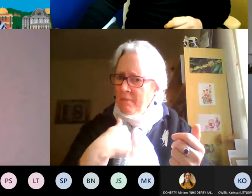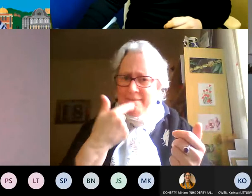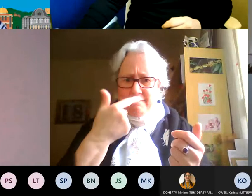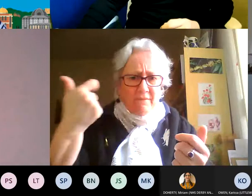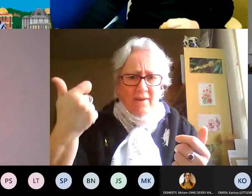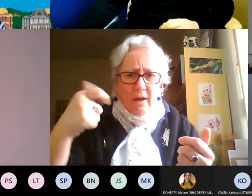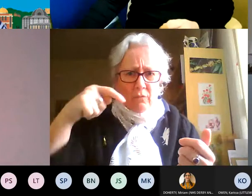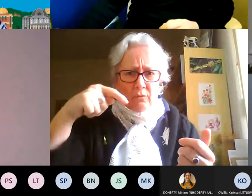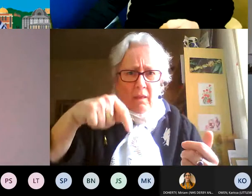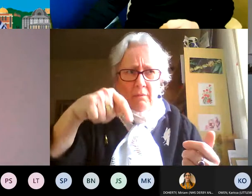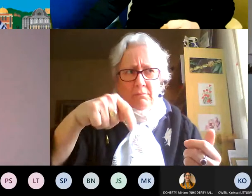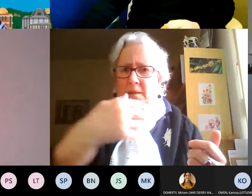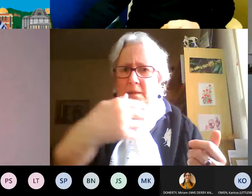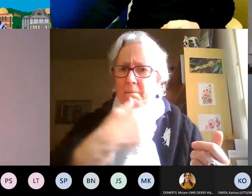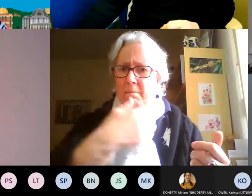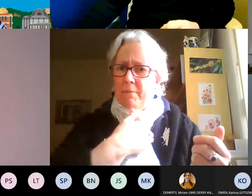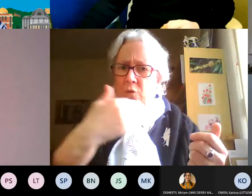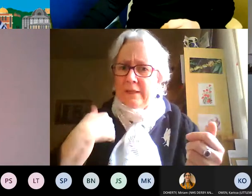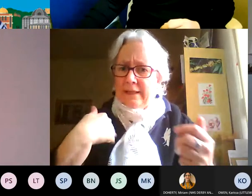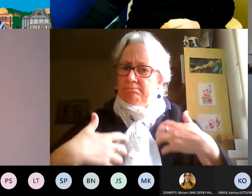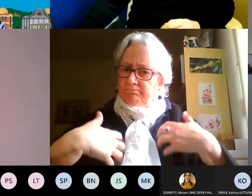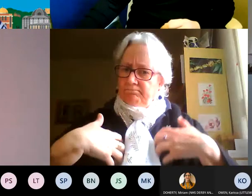I mean, thank you.